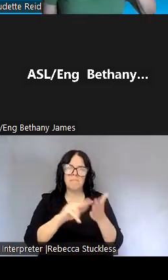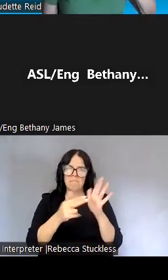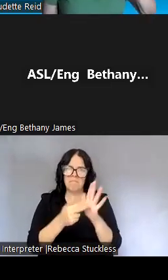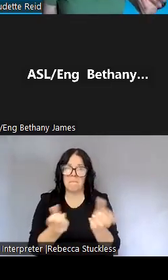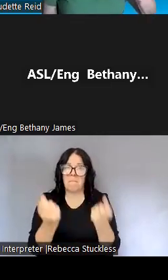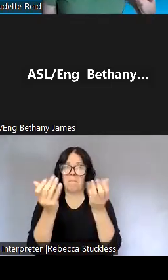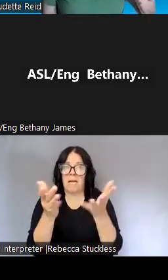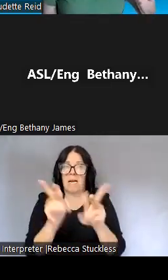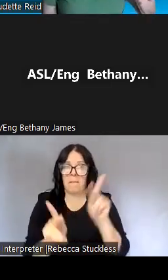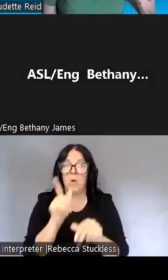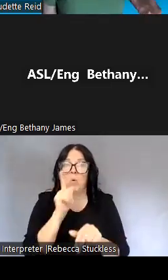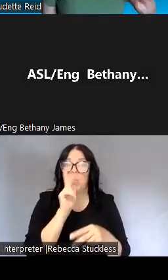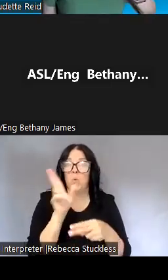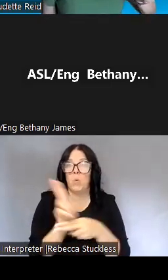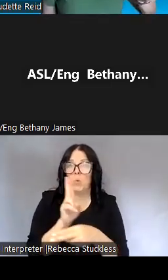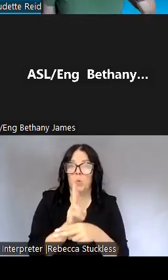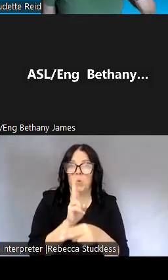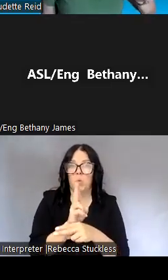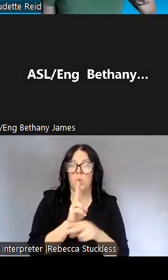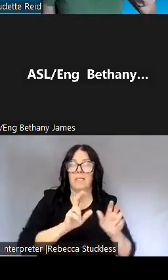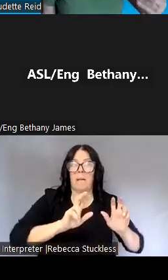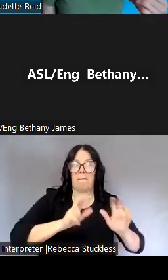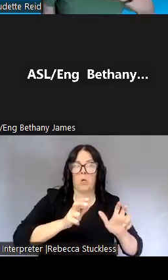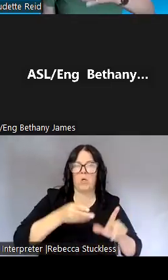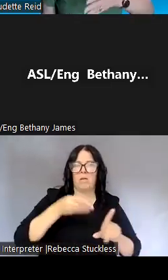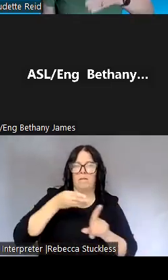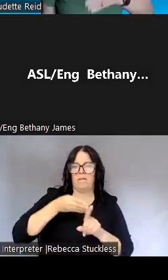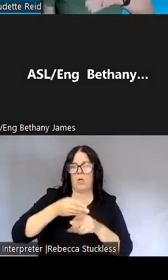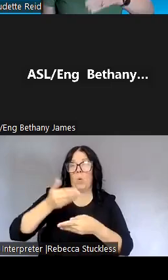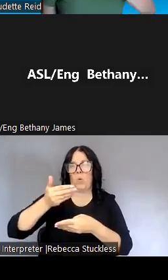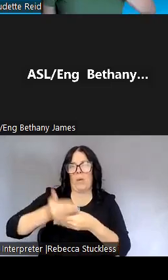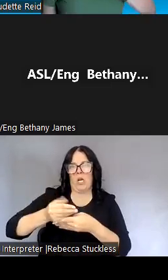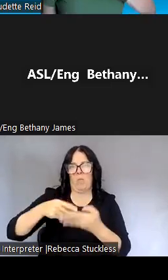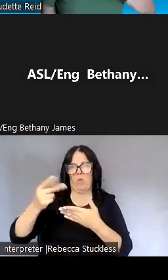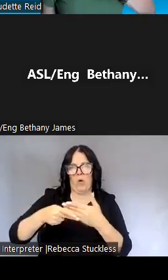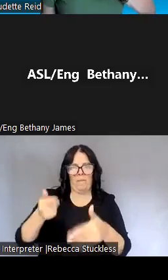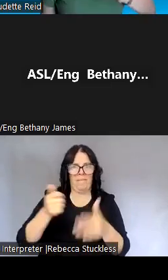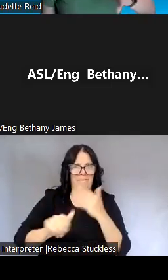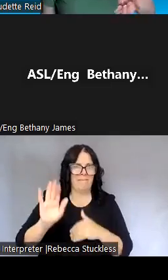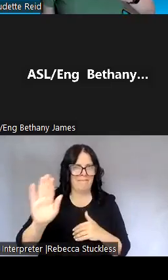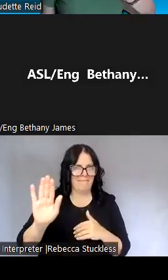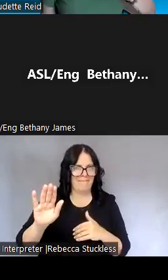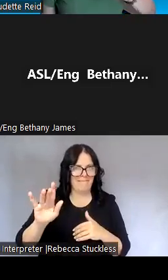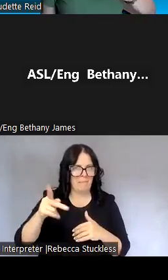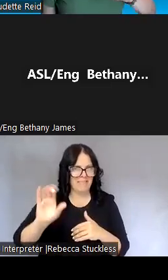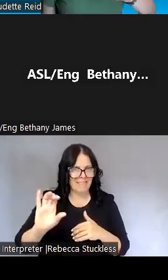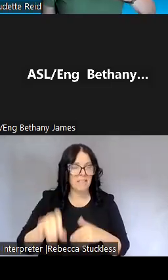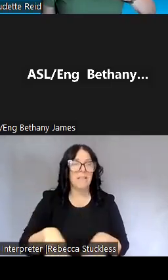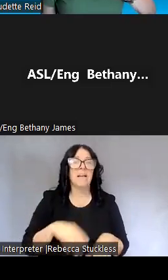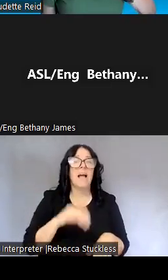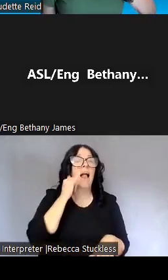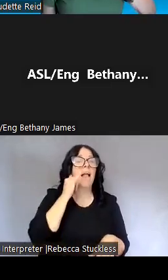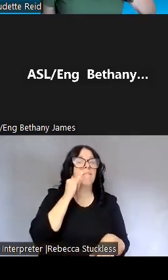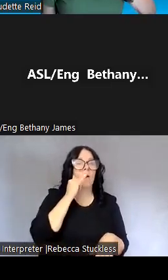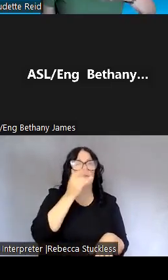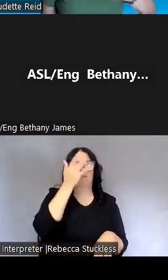who use Windows as their computer interface and iPhones as their smartphones. So it's no wonder that there's